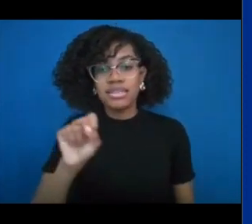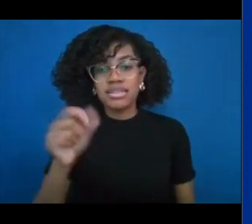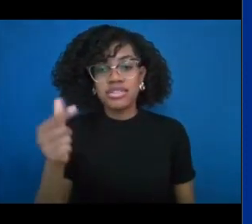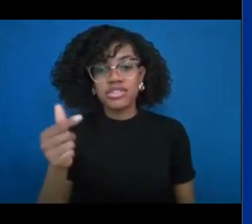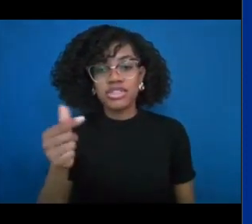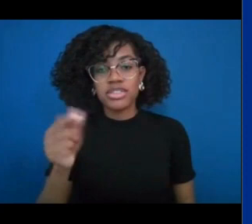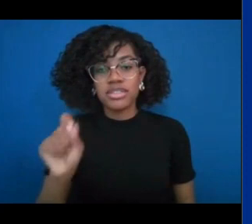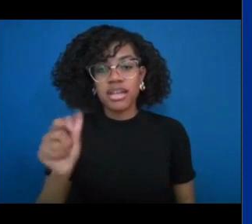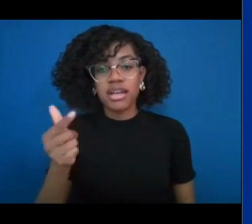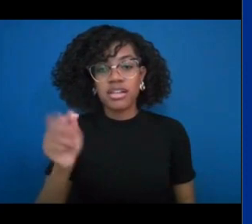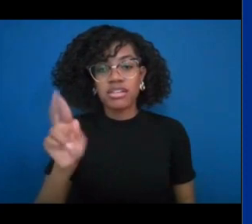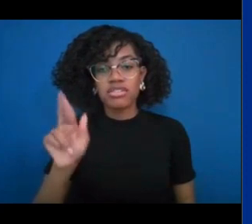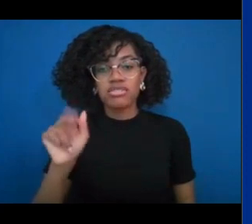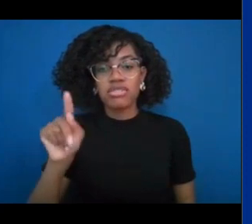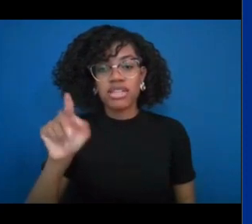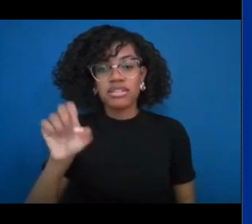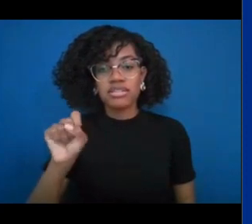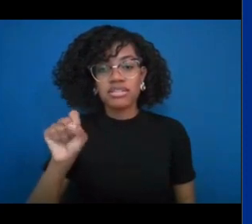sg.grants@noaa.gov.